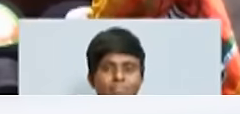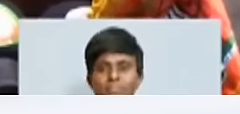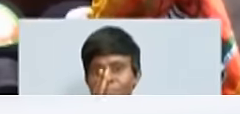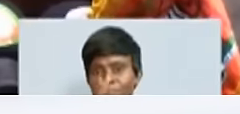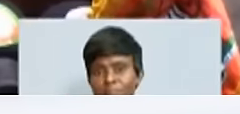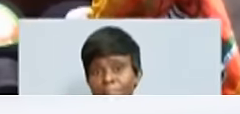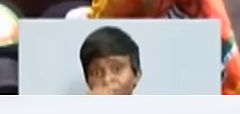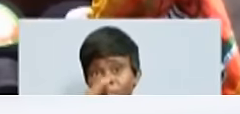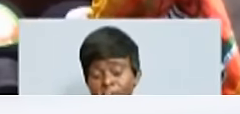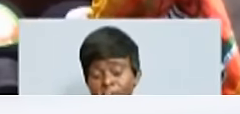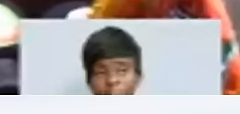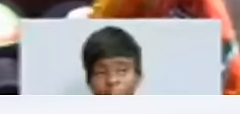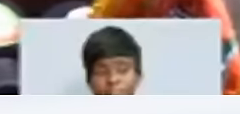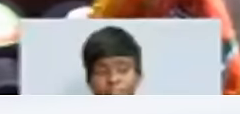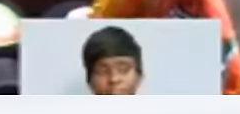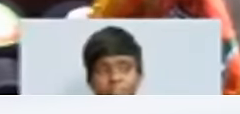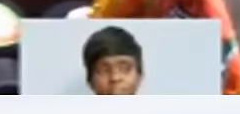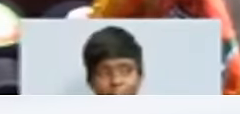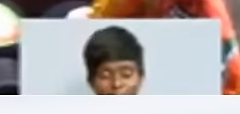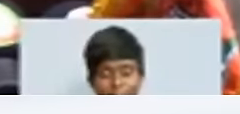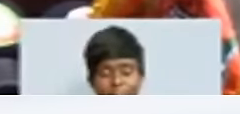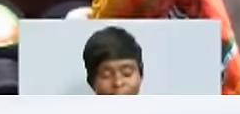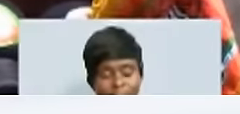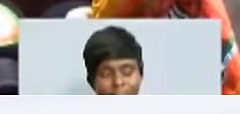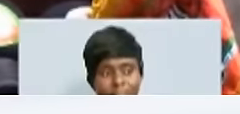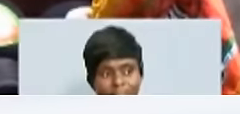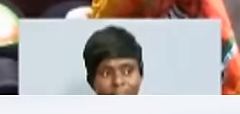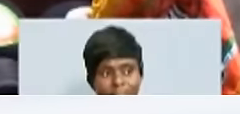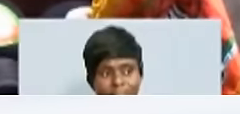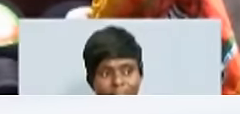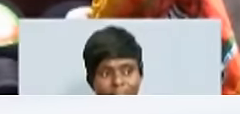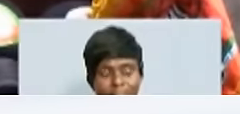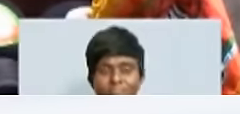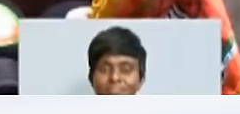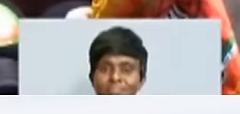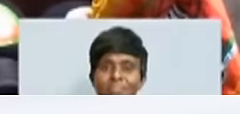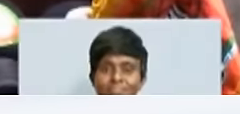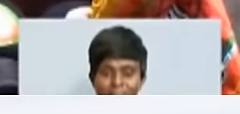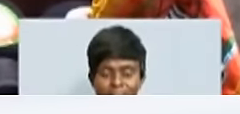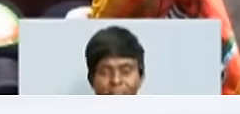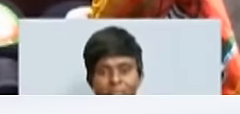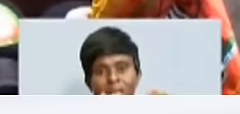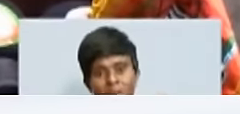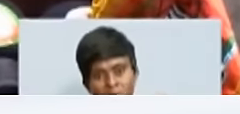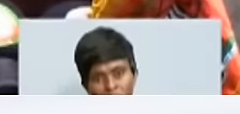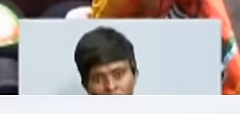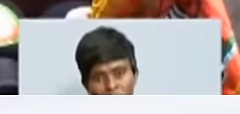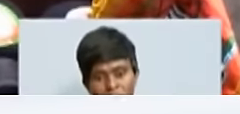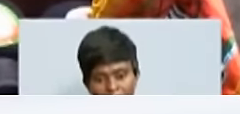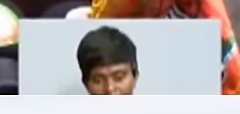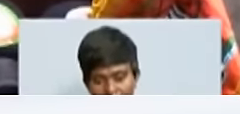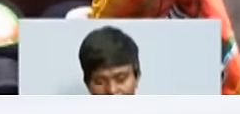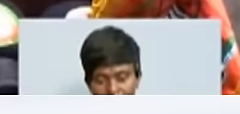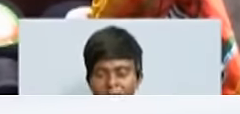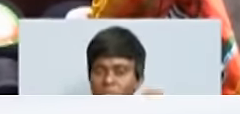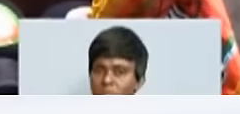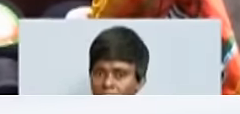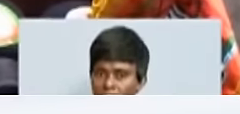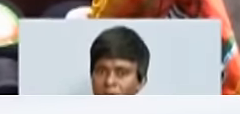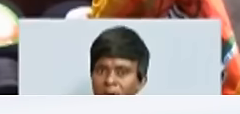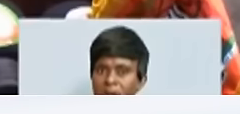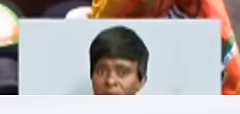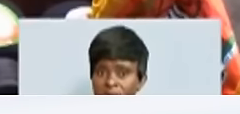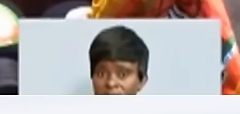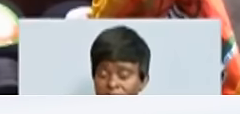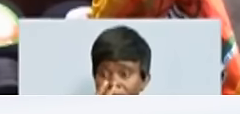Madam Speaker, I am low in morale. We should be low in morale when